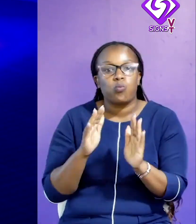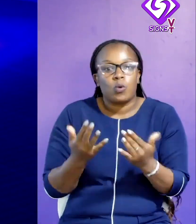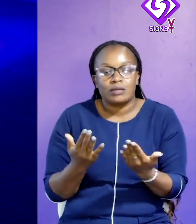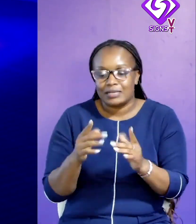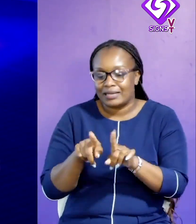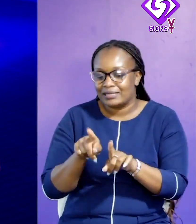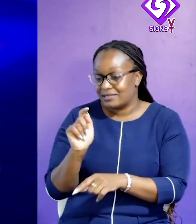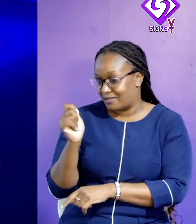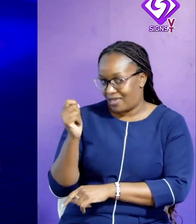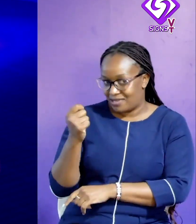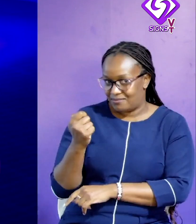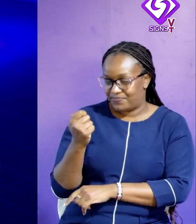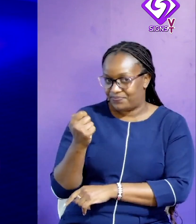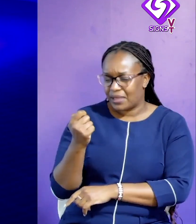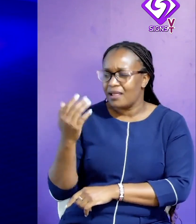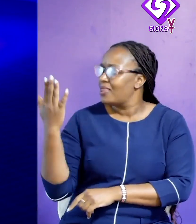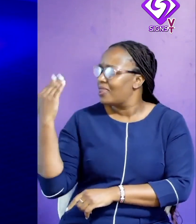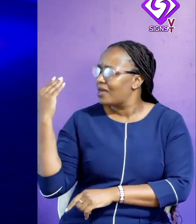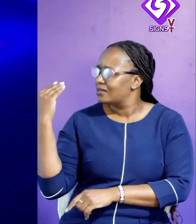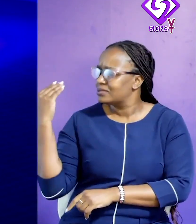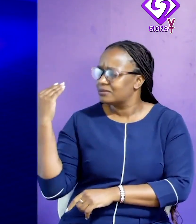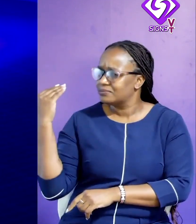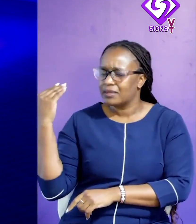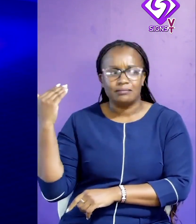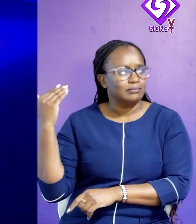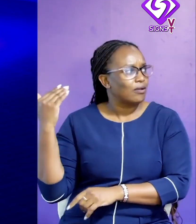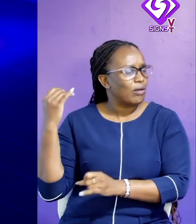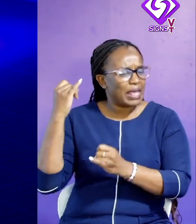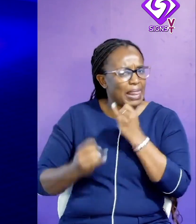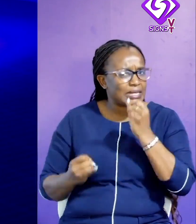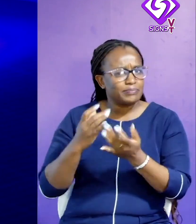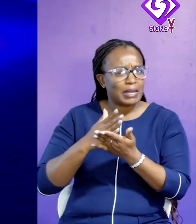path? The last time we said that when we are working together,